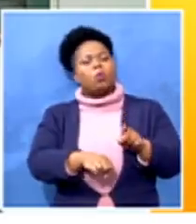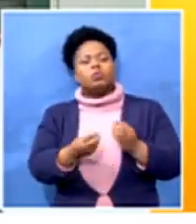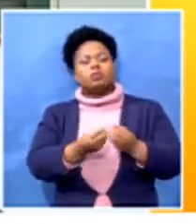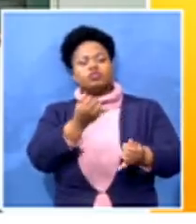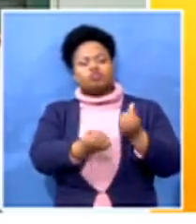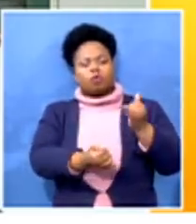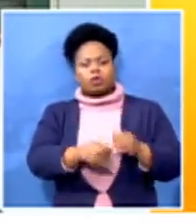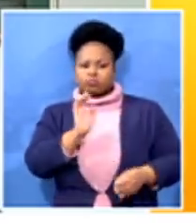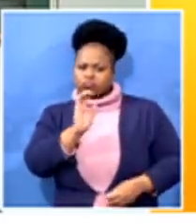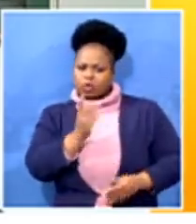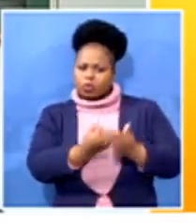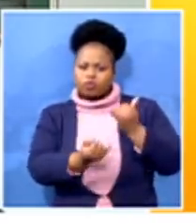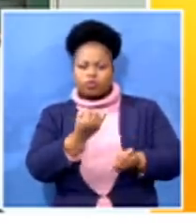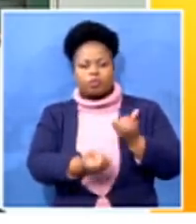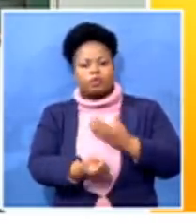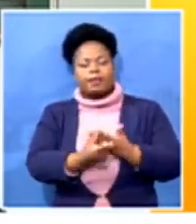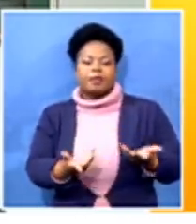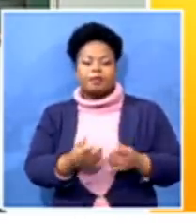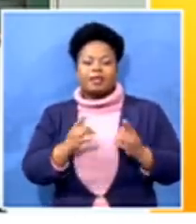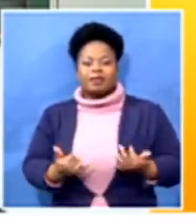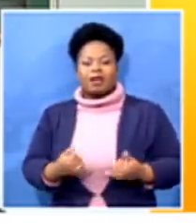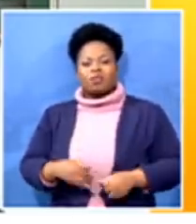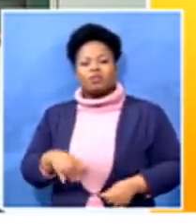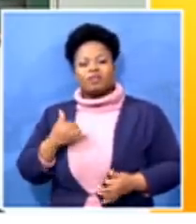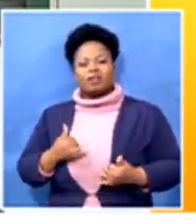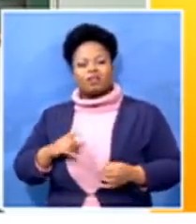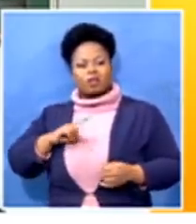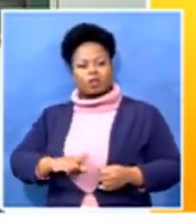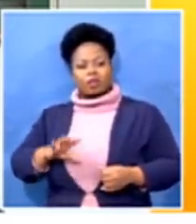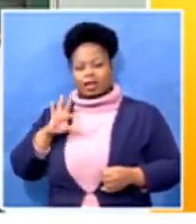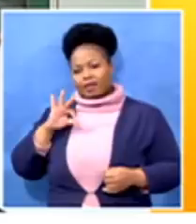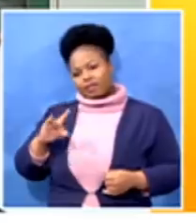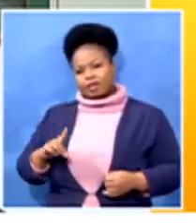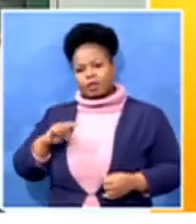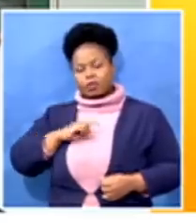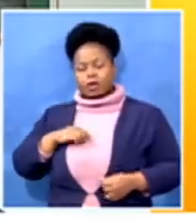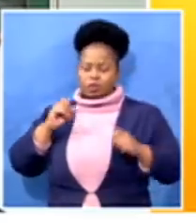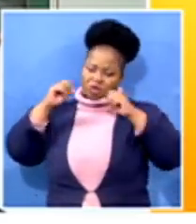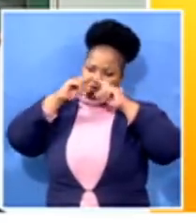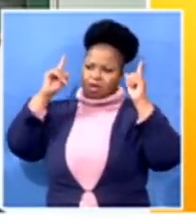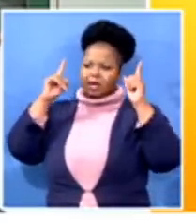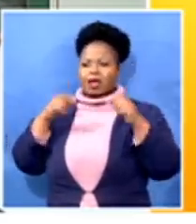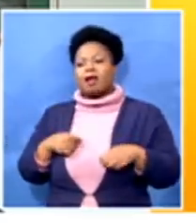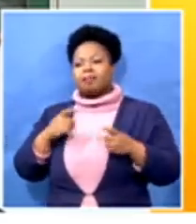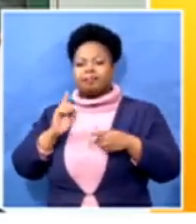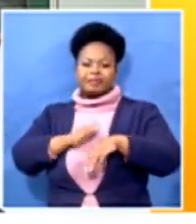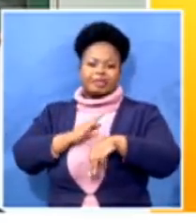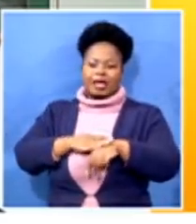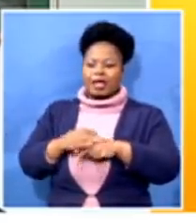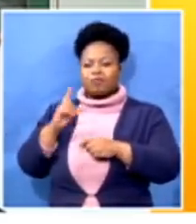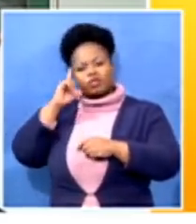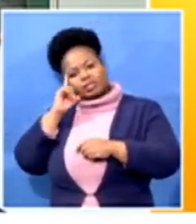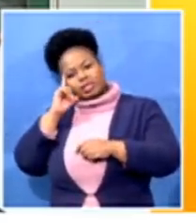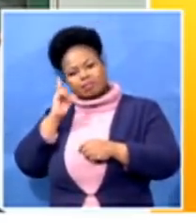and ask what's going on. So I think just a very low mood every single day, from the moment that you wake up to the time that you go to bed. There's